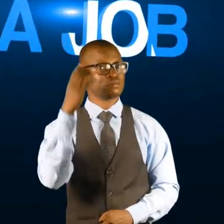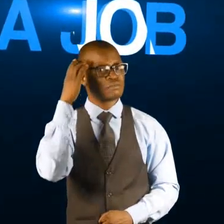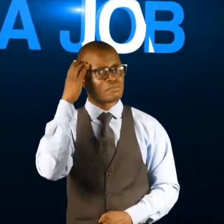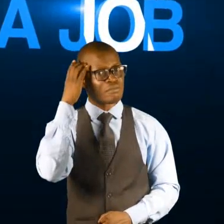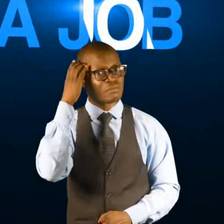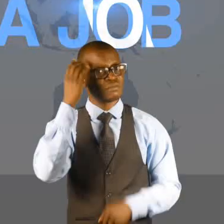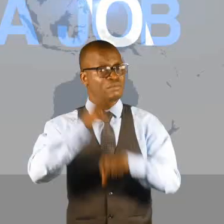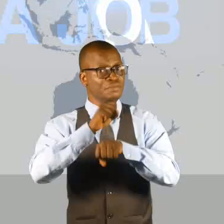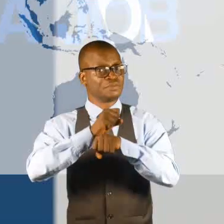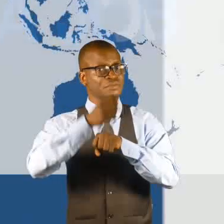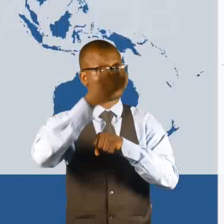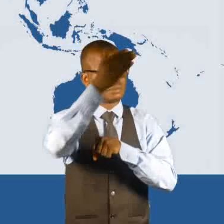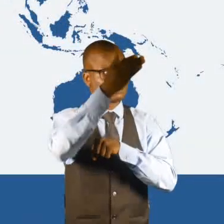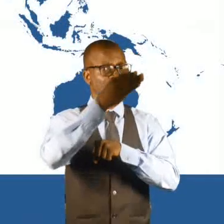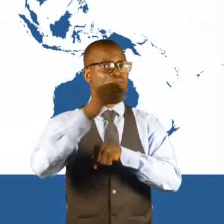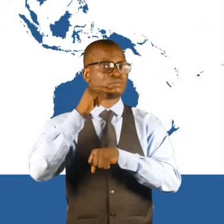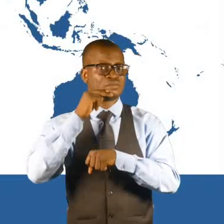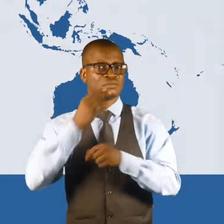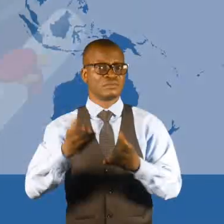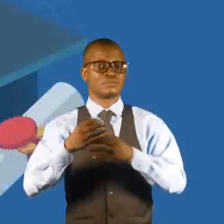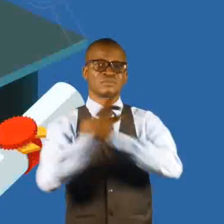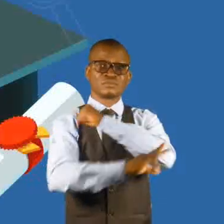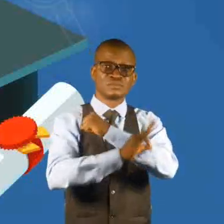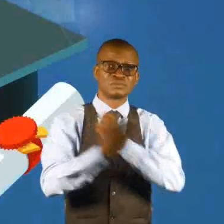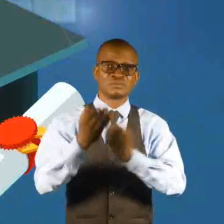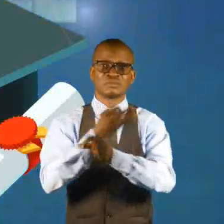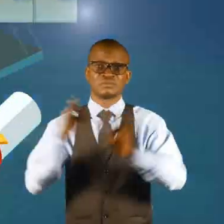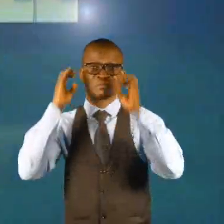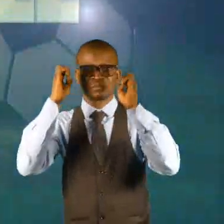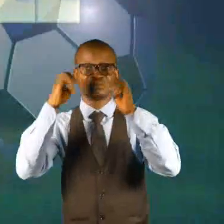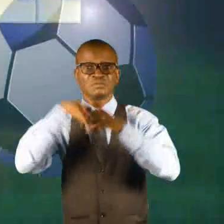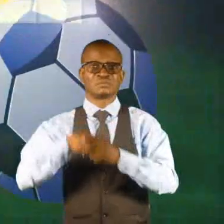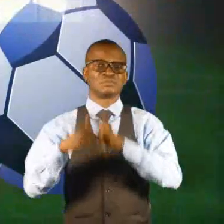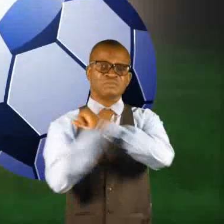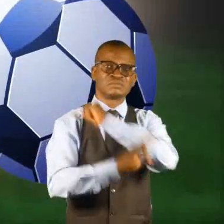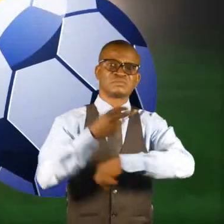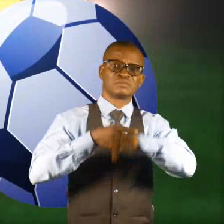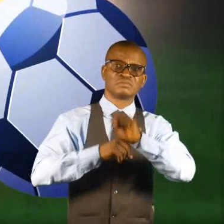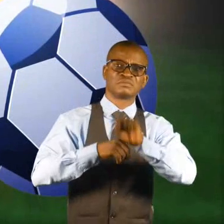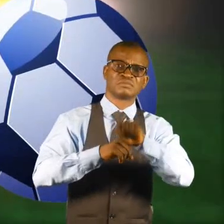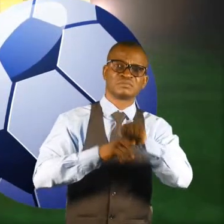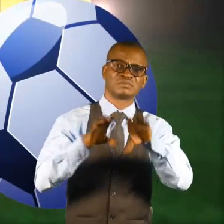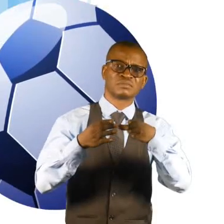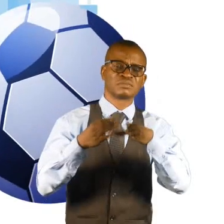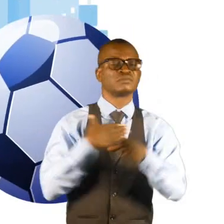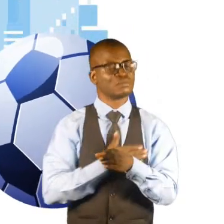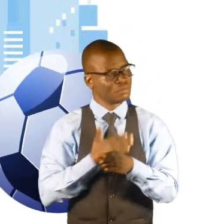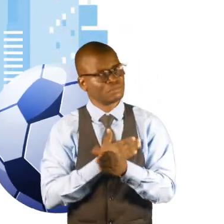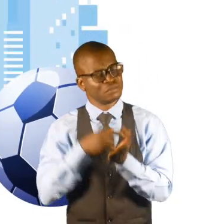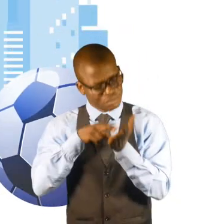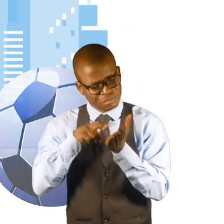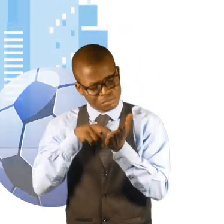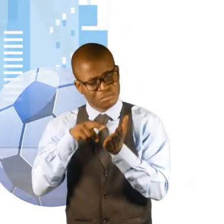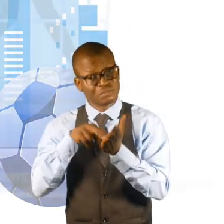Have you been promised a job here in Nigeria or abroad? What about offers of free education or enrollment in a foreign football club? Please